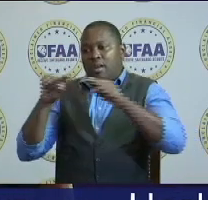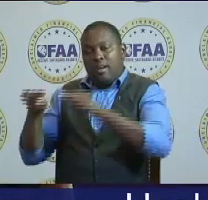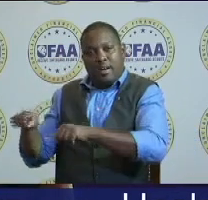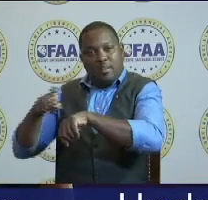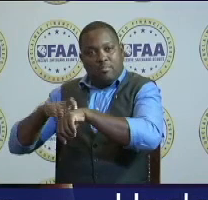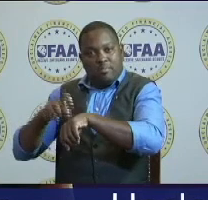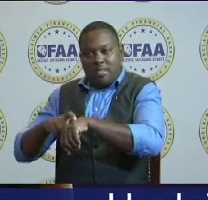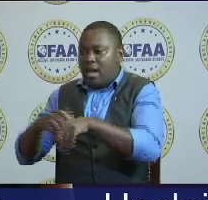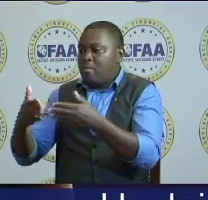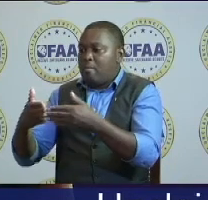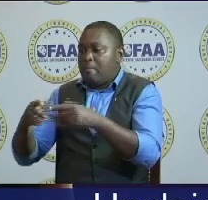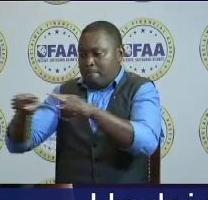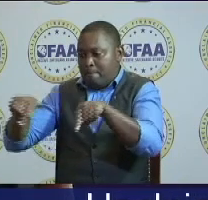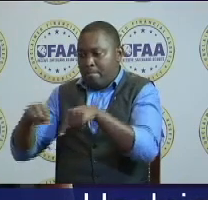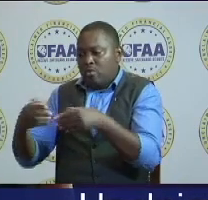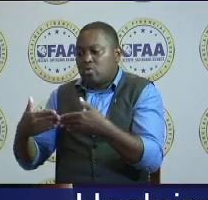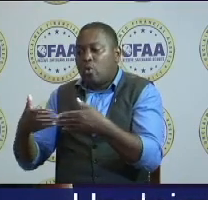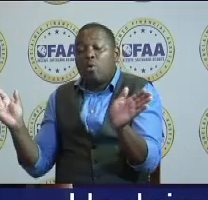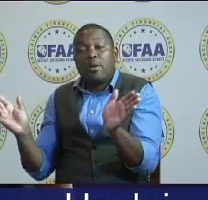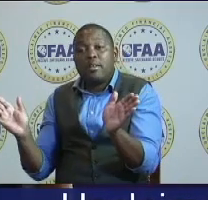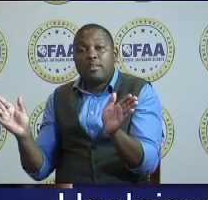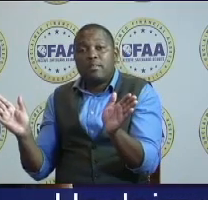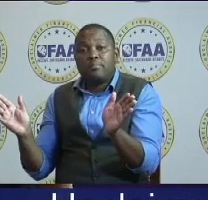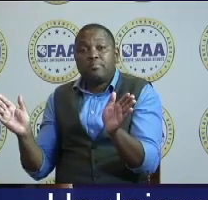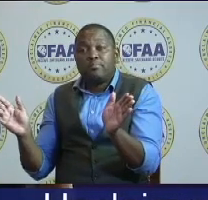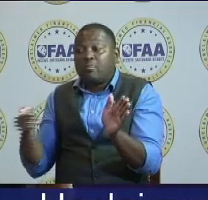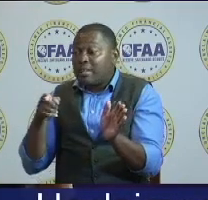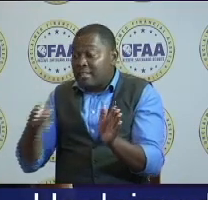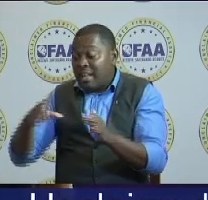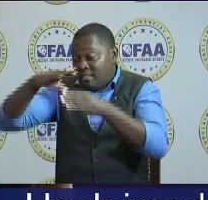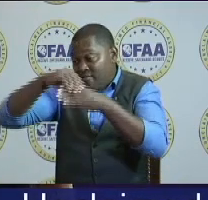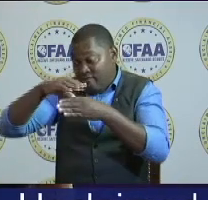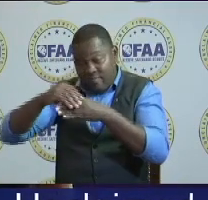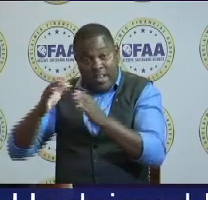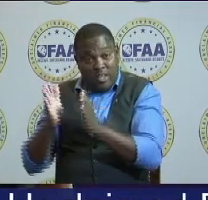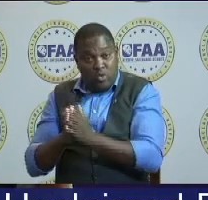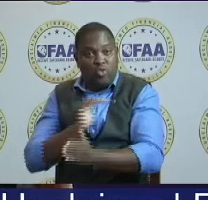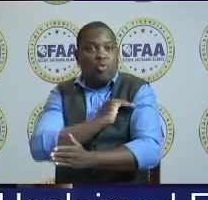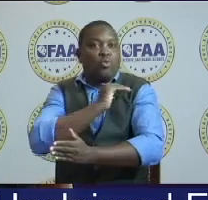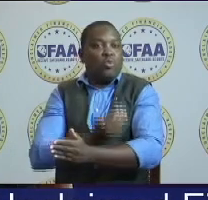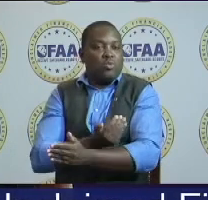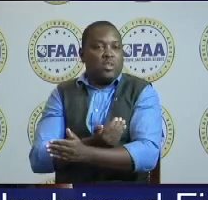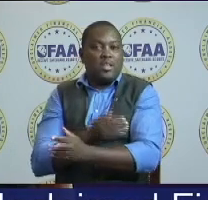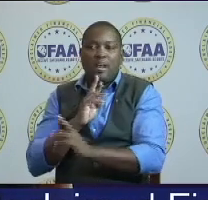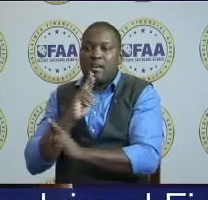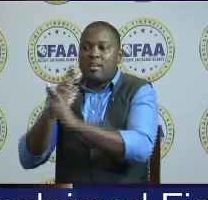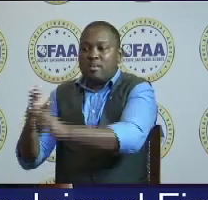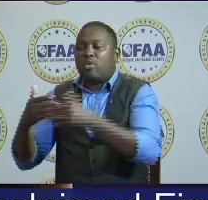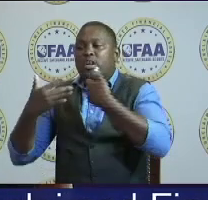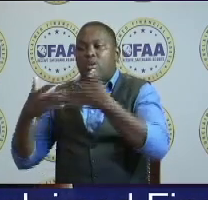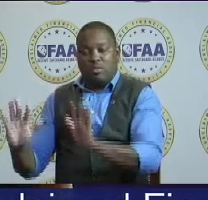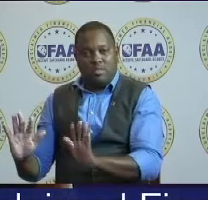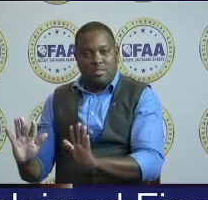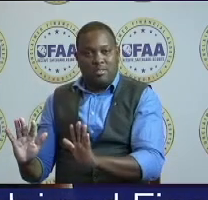those boxes are being opened. Only those that have been filed with the authority, those that have been reported as unclaimed.